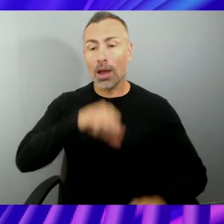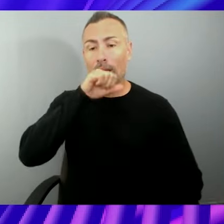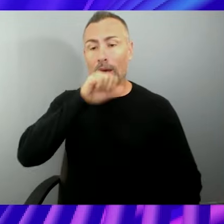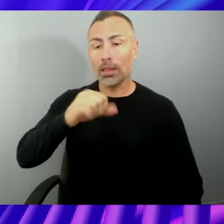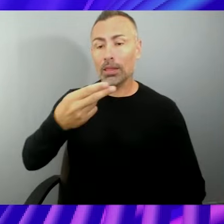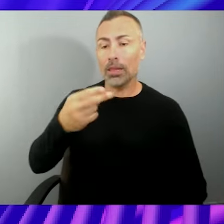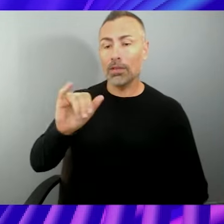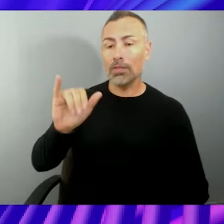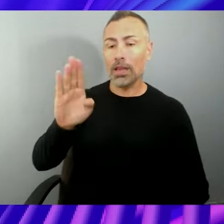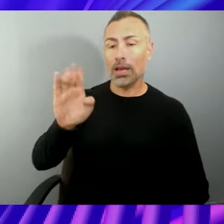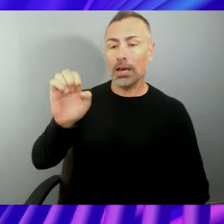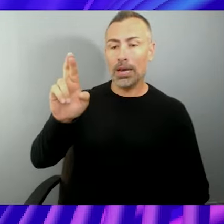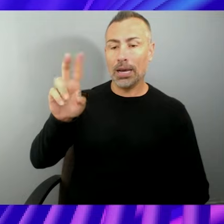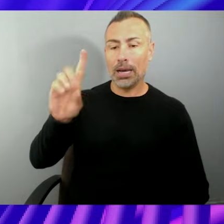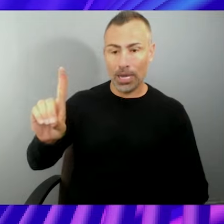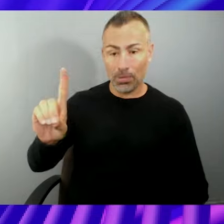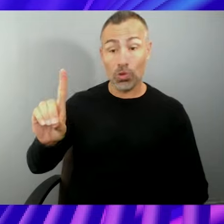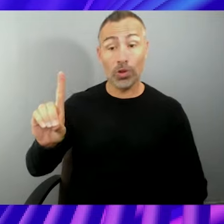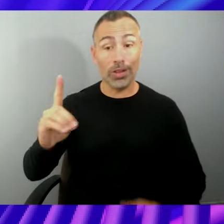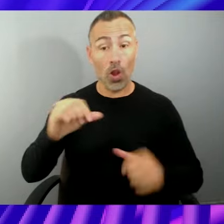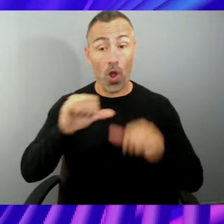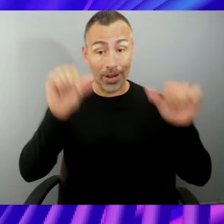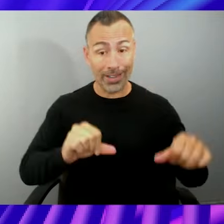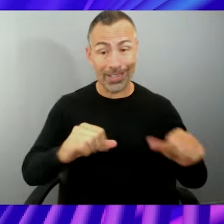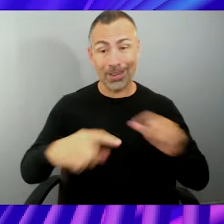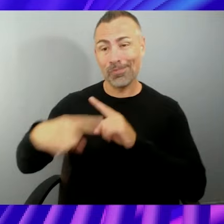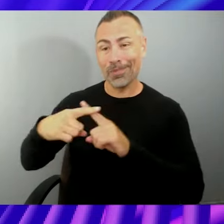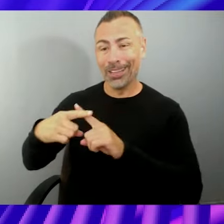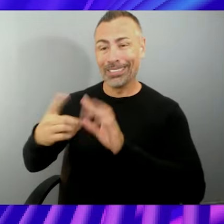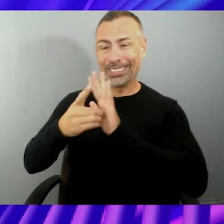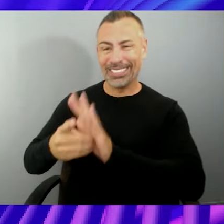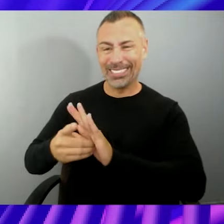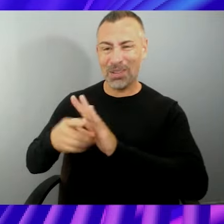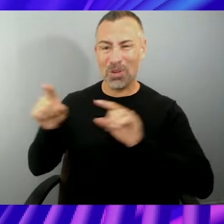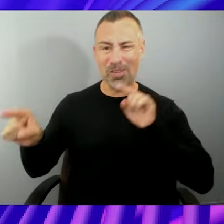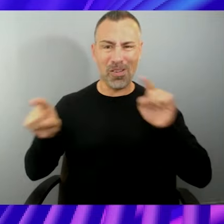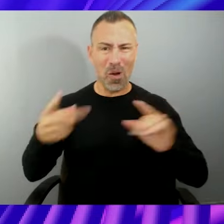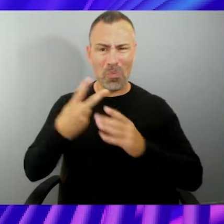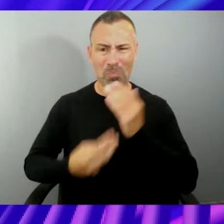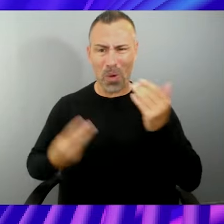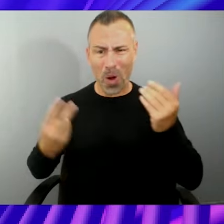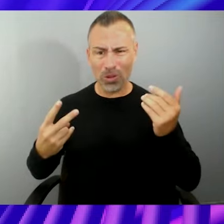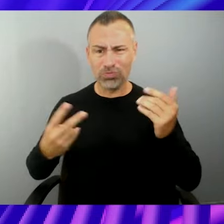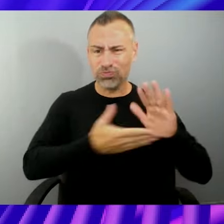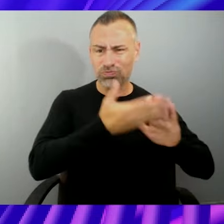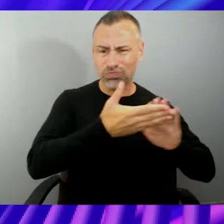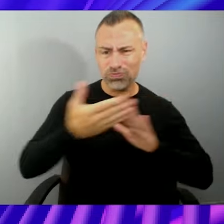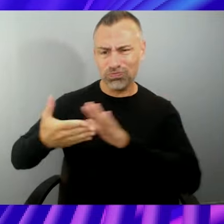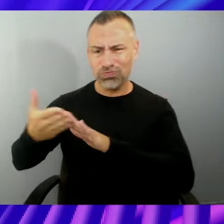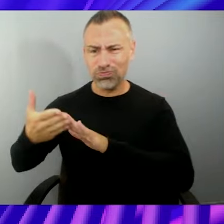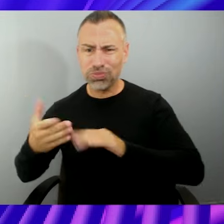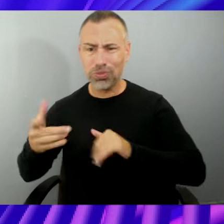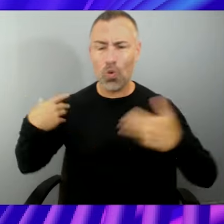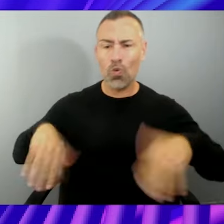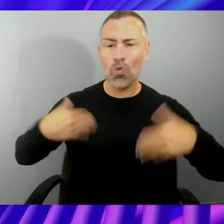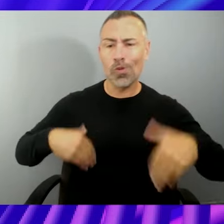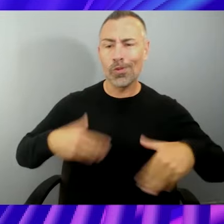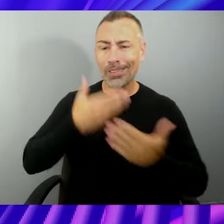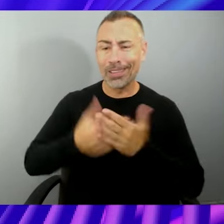hybrid demoing. I think that was a great way to show how both architectures work. But yeah, thank you all for joining